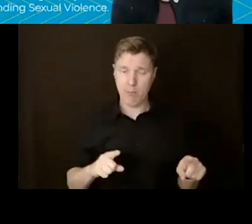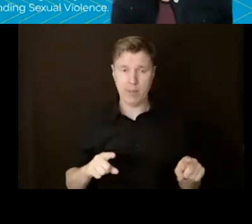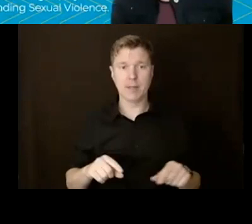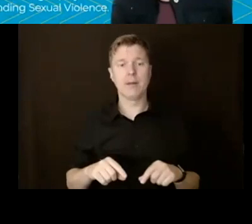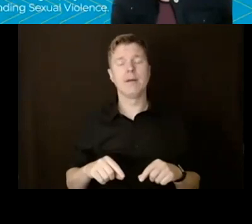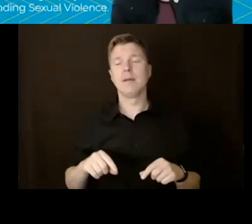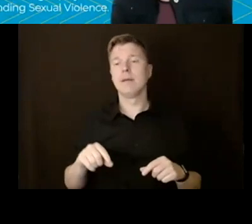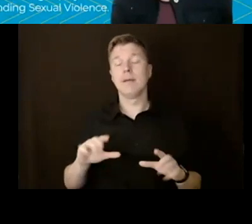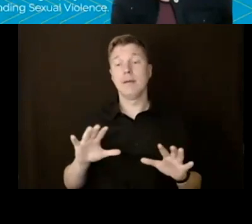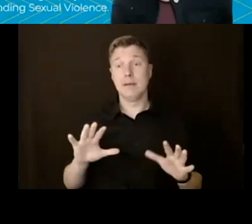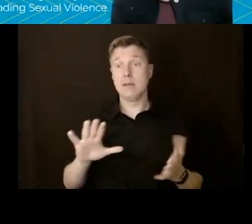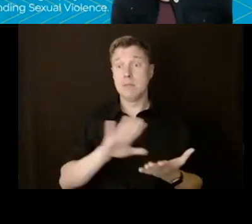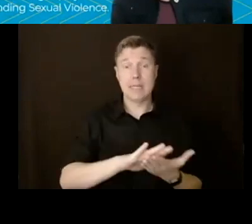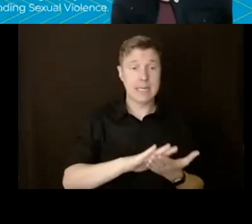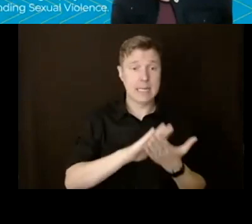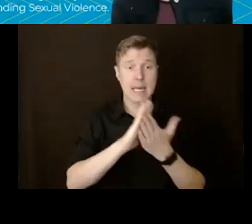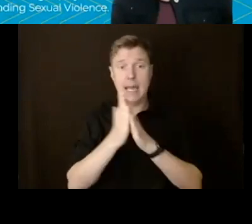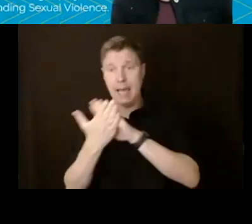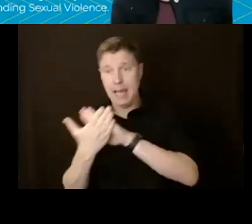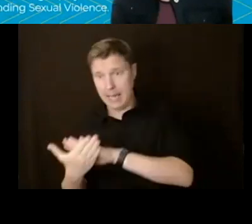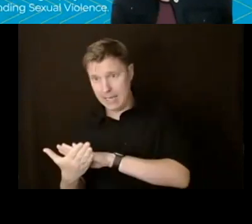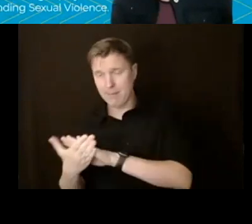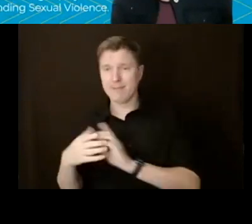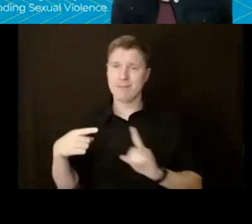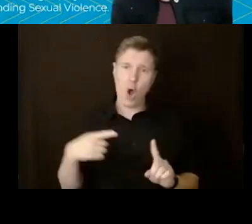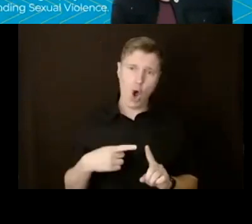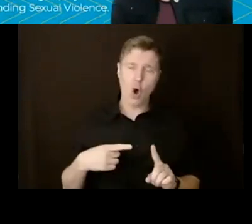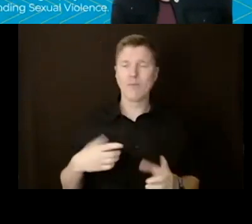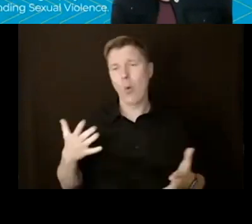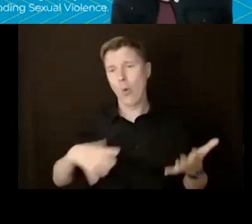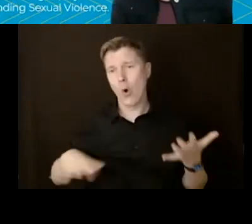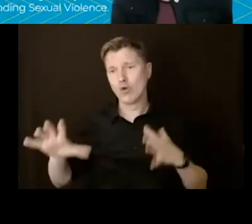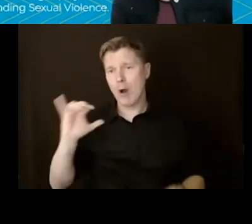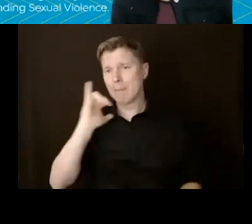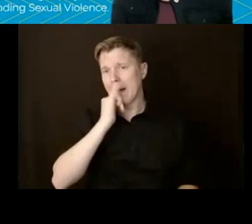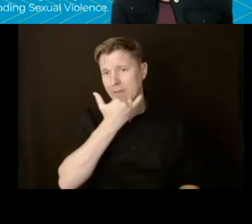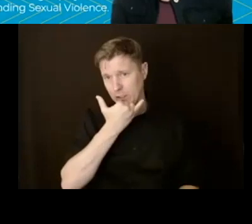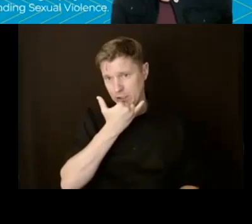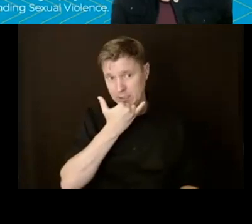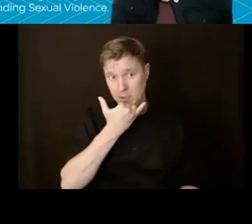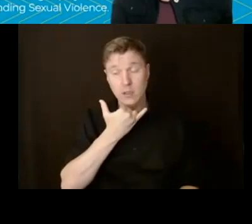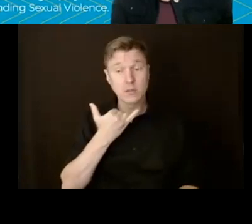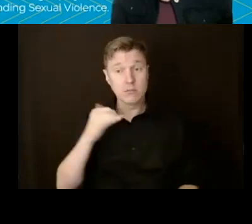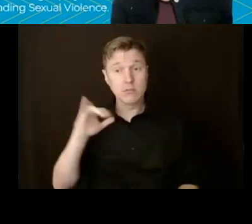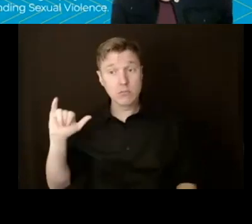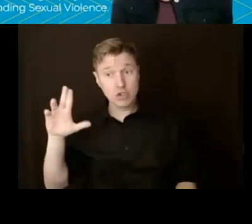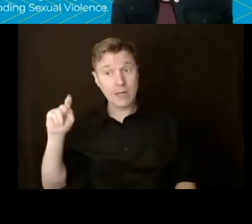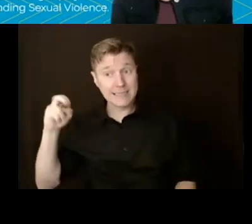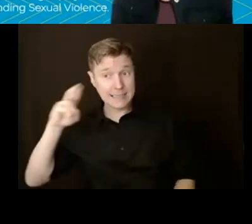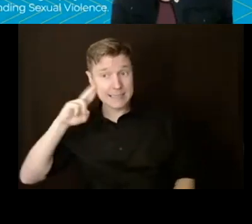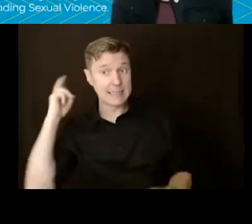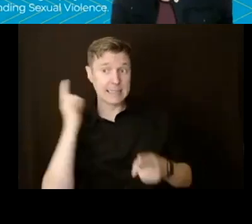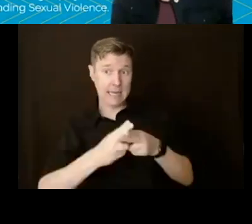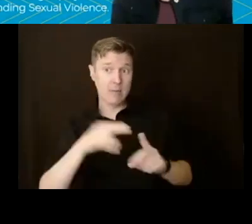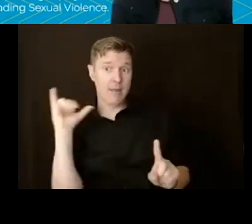turned into a wardrobe malfunction because Justin named it as such, right? Let's talk